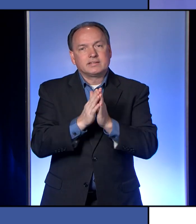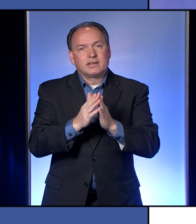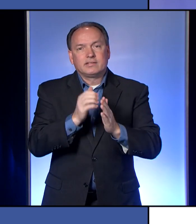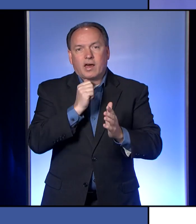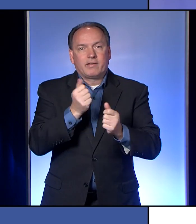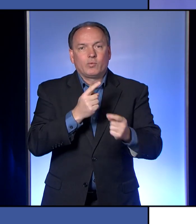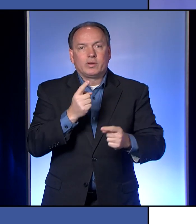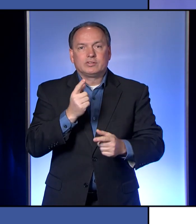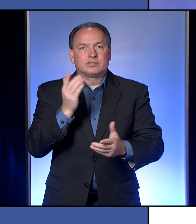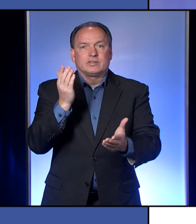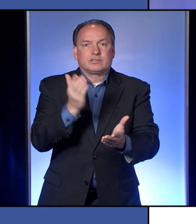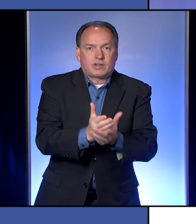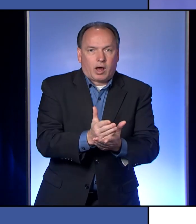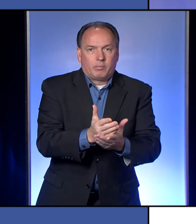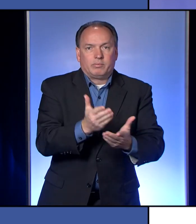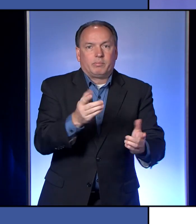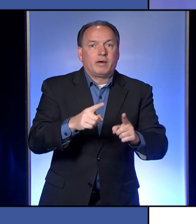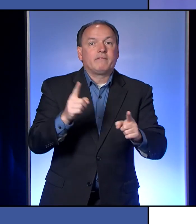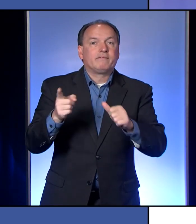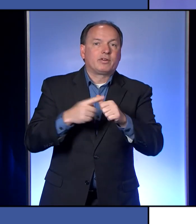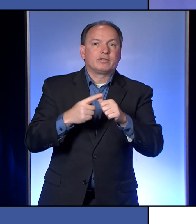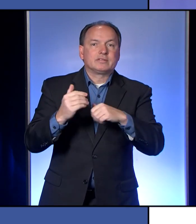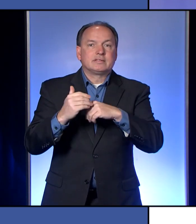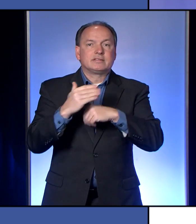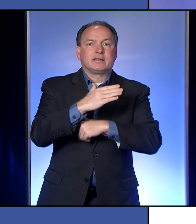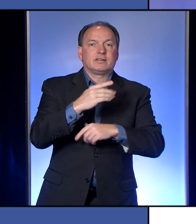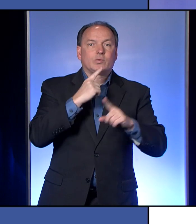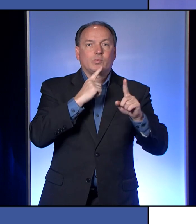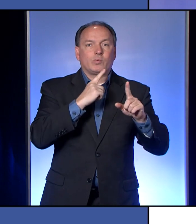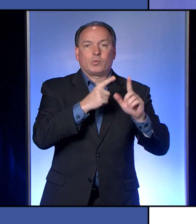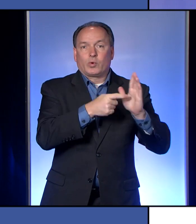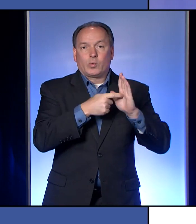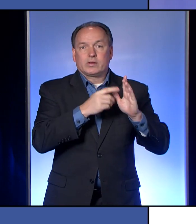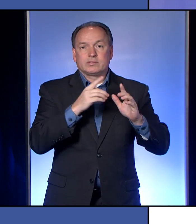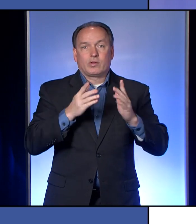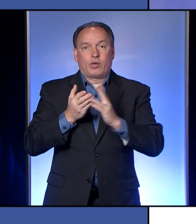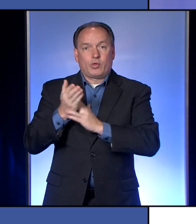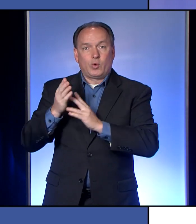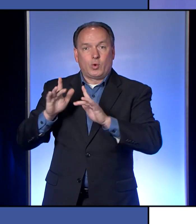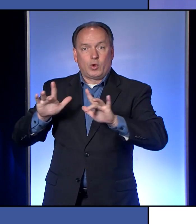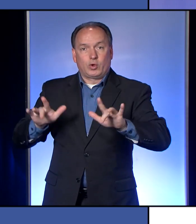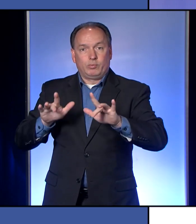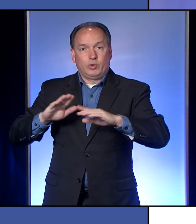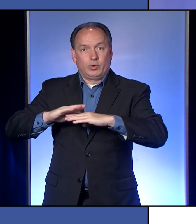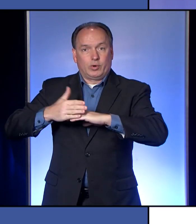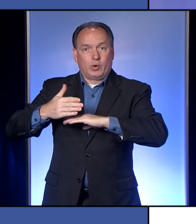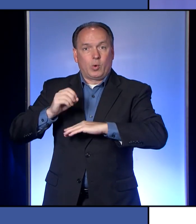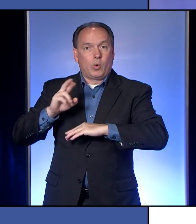just stop by, but to first submit a request either by computer or by phone.